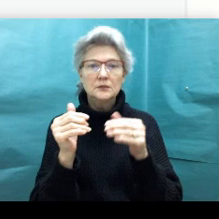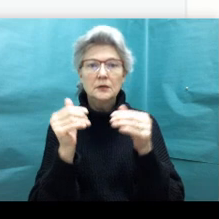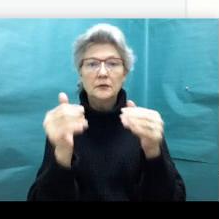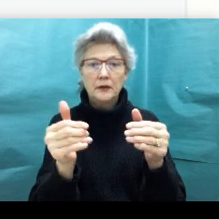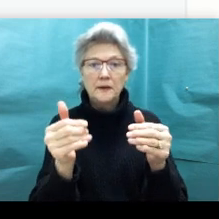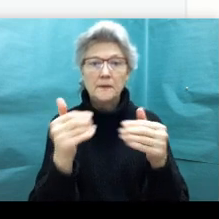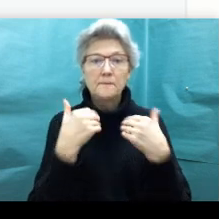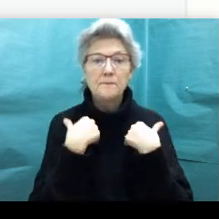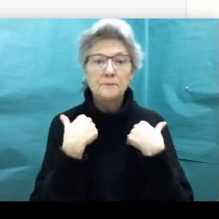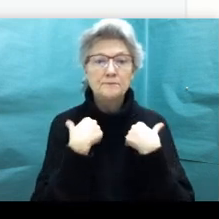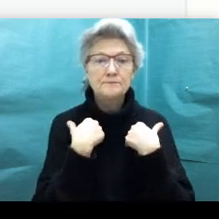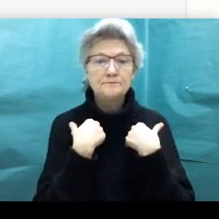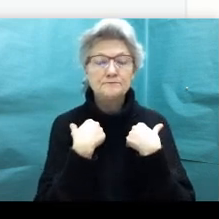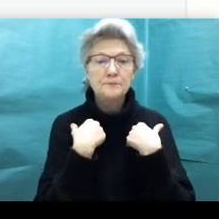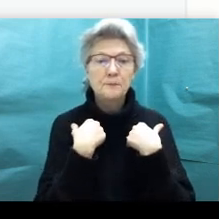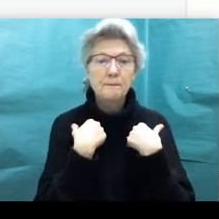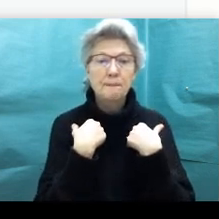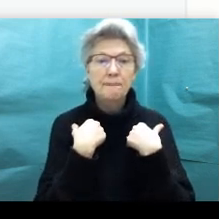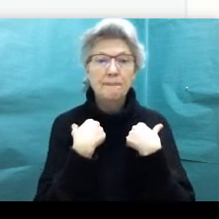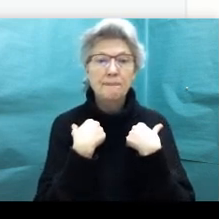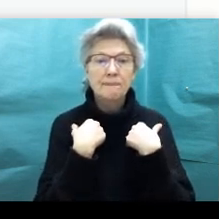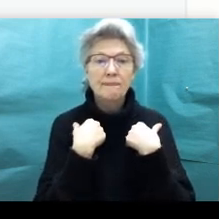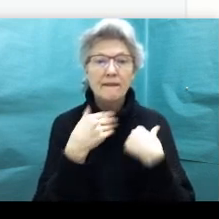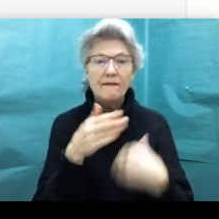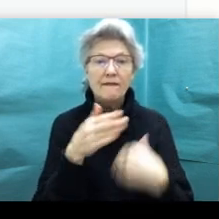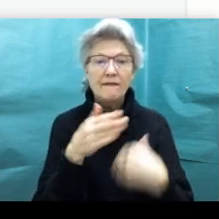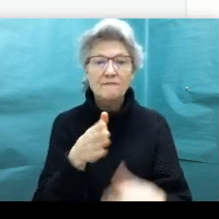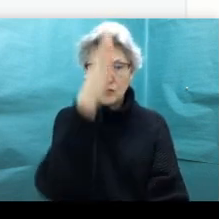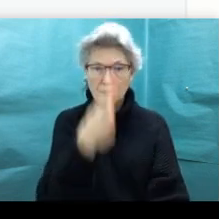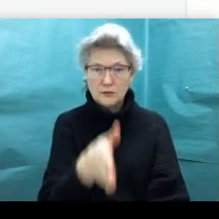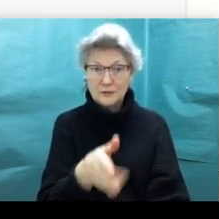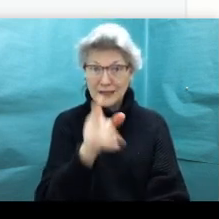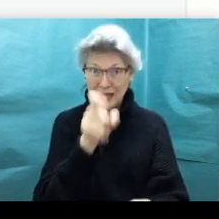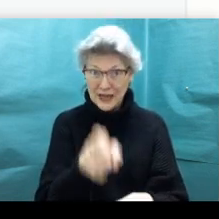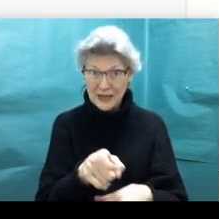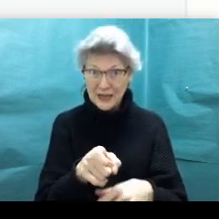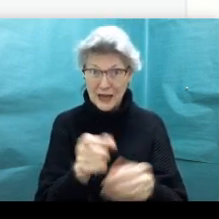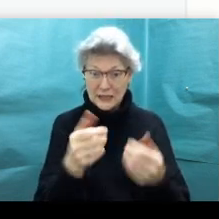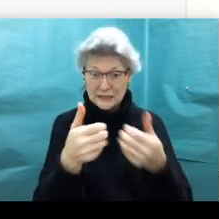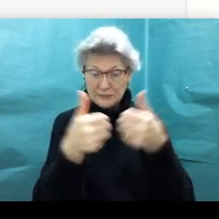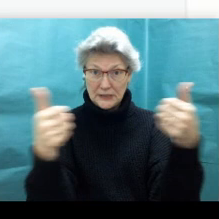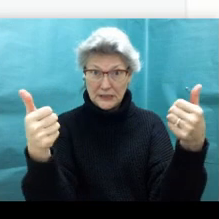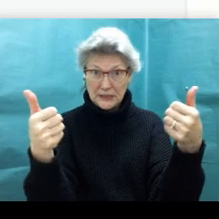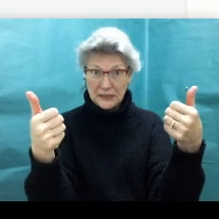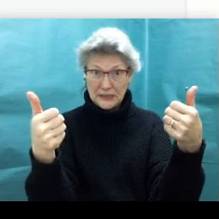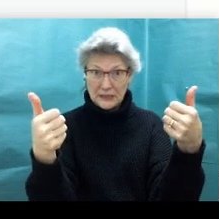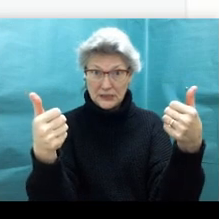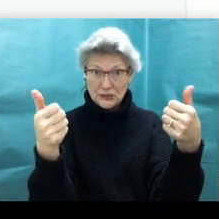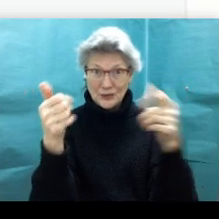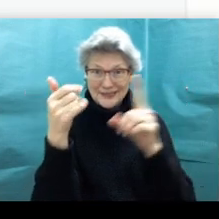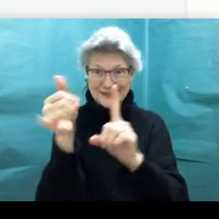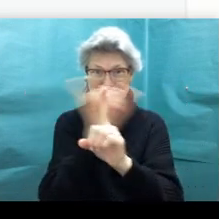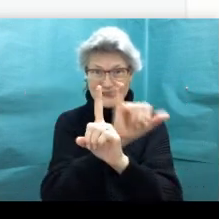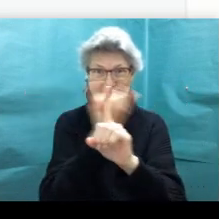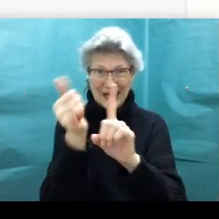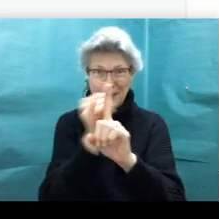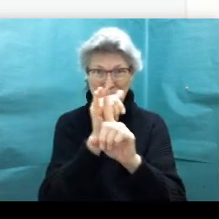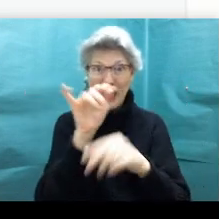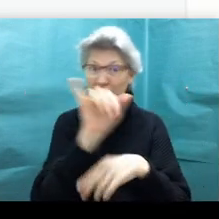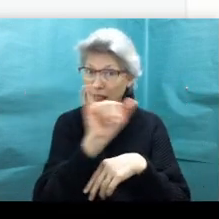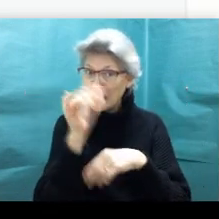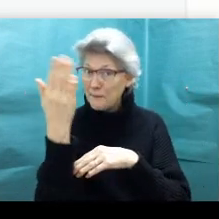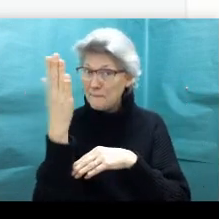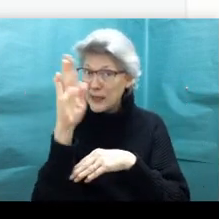I have a vertical line of symmetry. Can I split this and fold it over to have